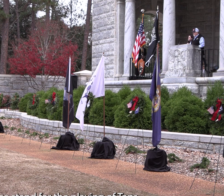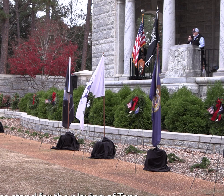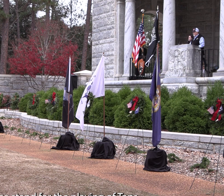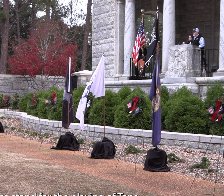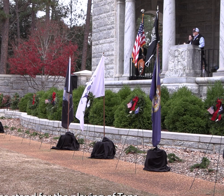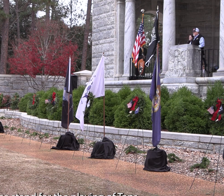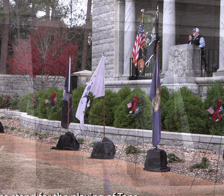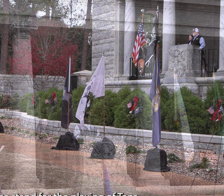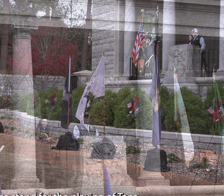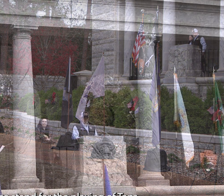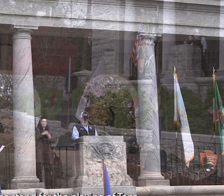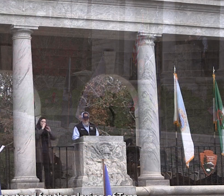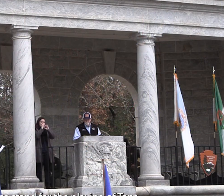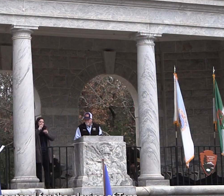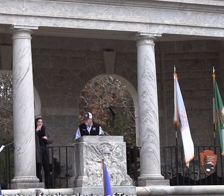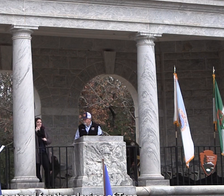for the playing of taps.